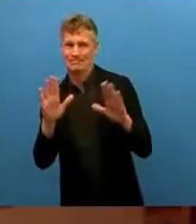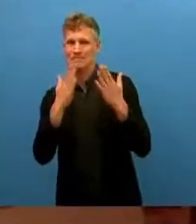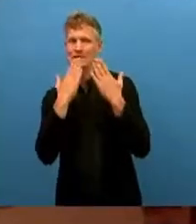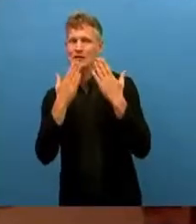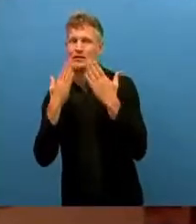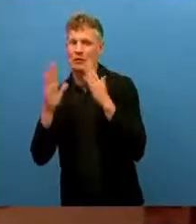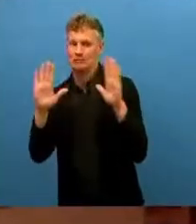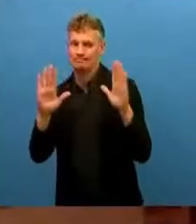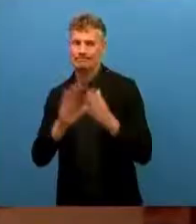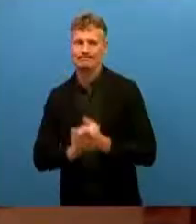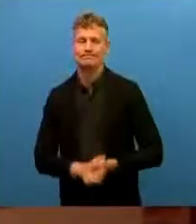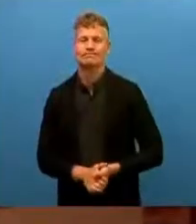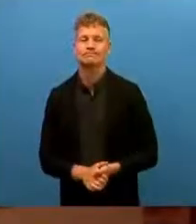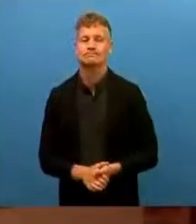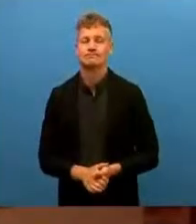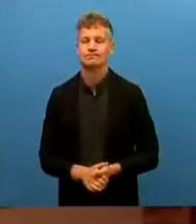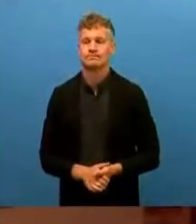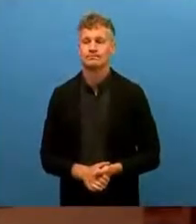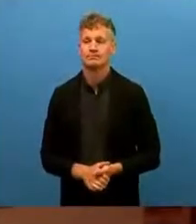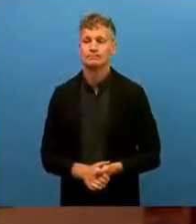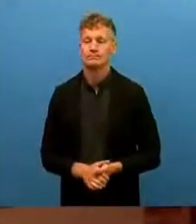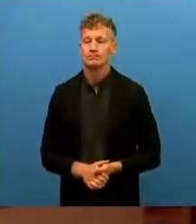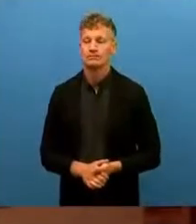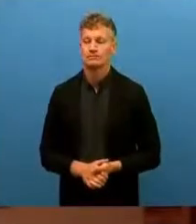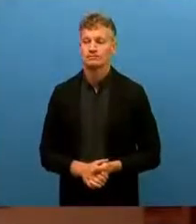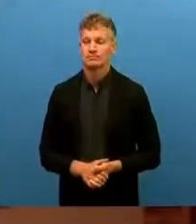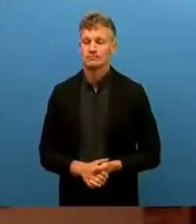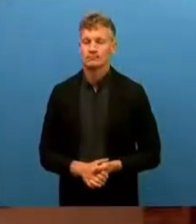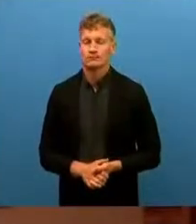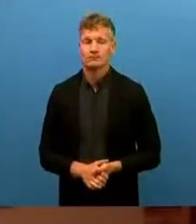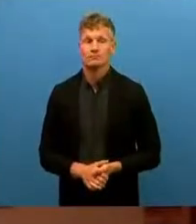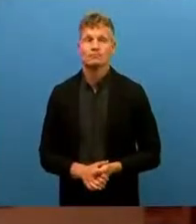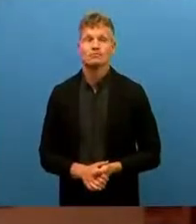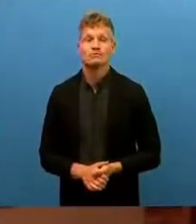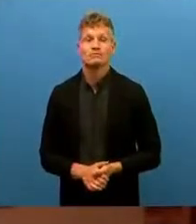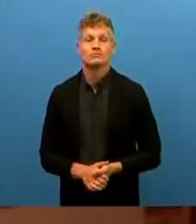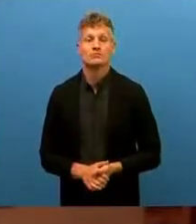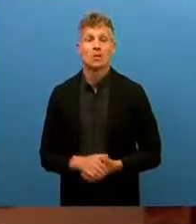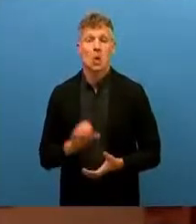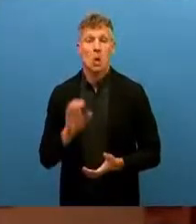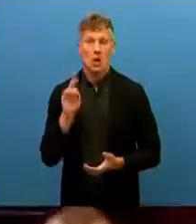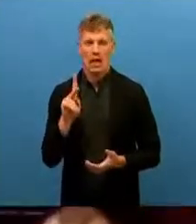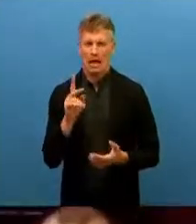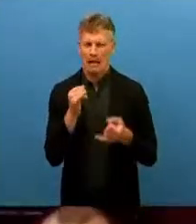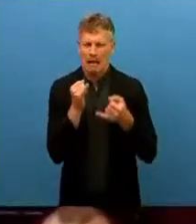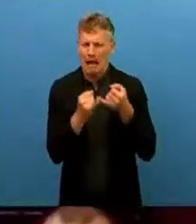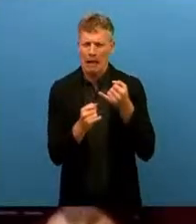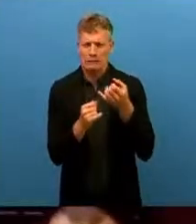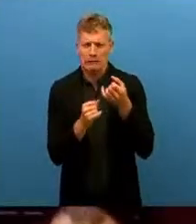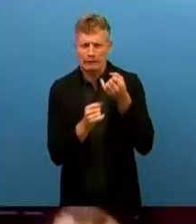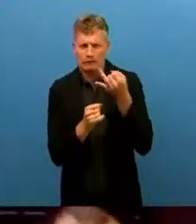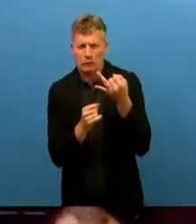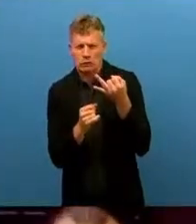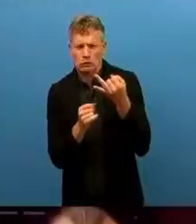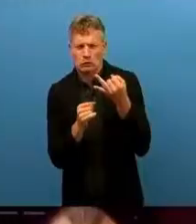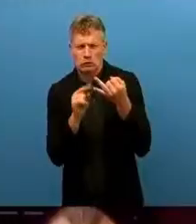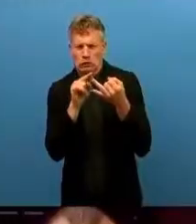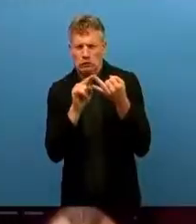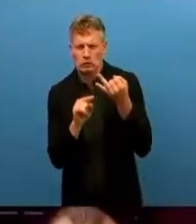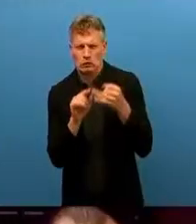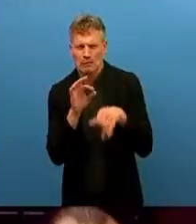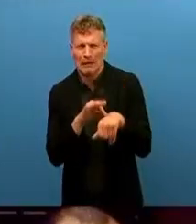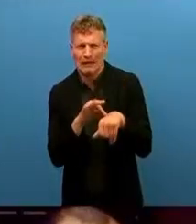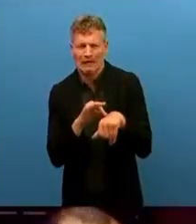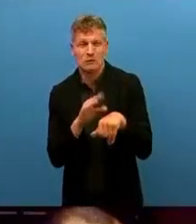Okay. Thank you. We have some remaining seconds. I'll call upon Jean-Paul Mouassa,